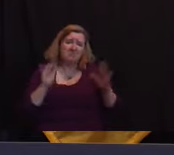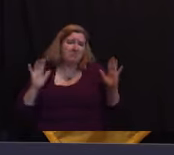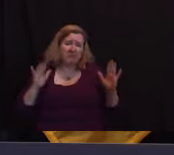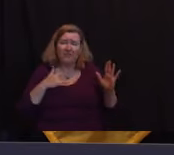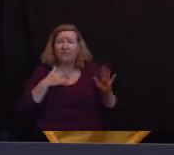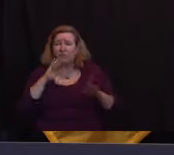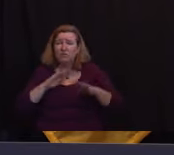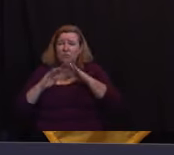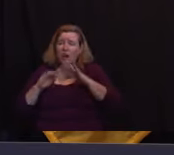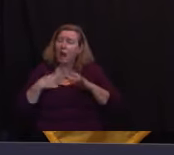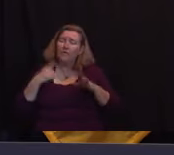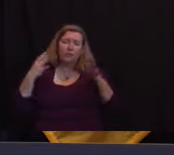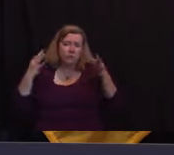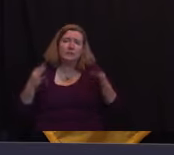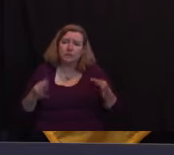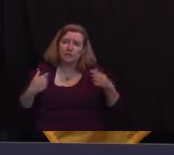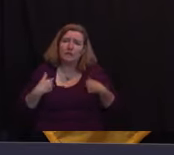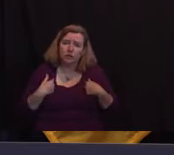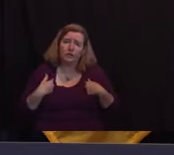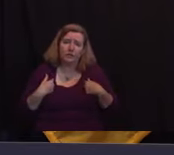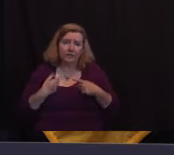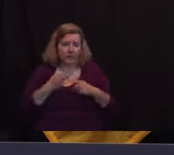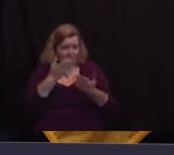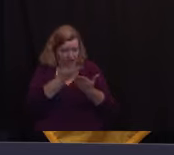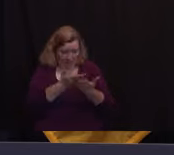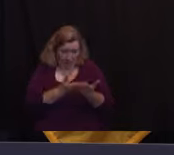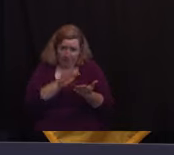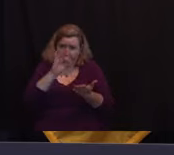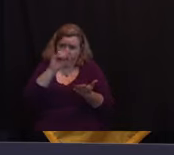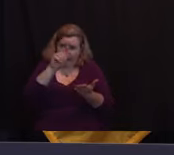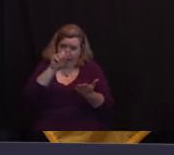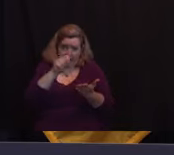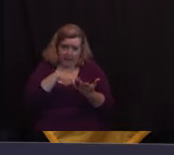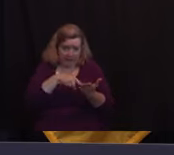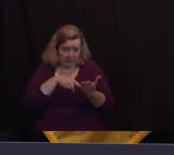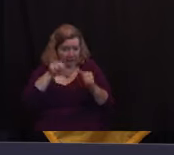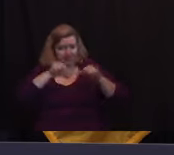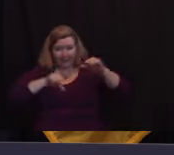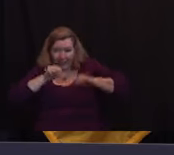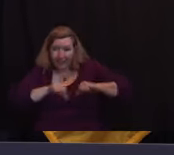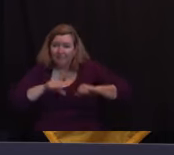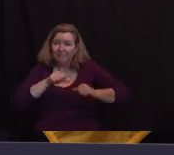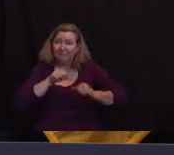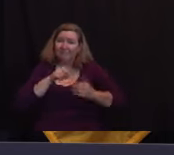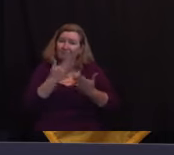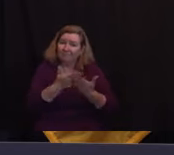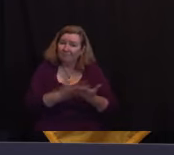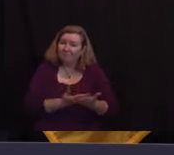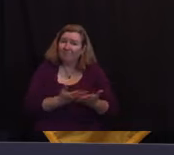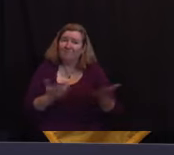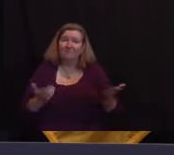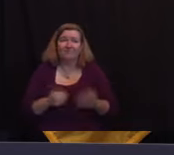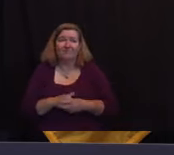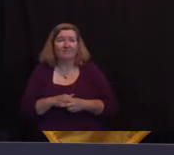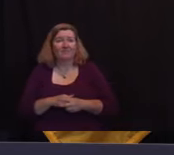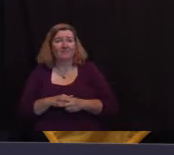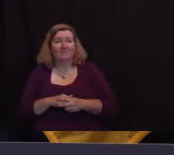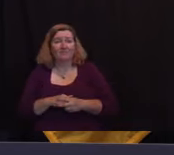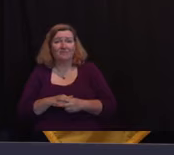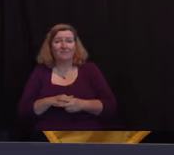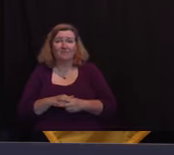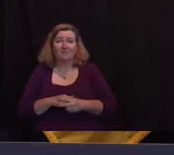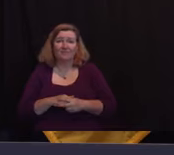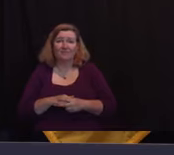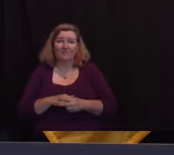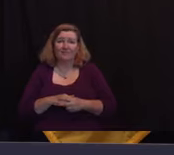decisions based on the facts, based on the data, based on the science. And unless I'm mistaken, Mike, and you can correct me, there